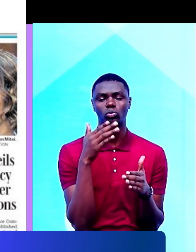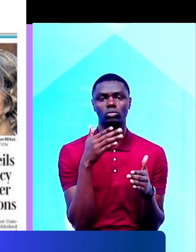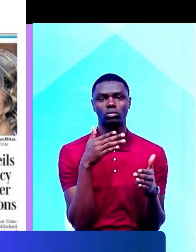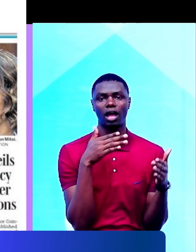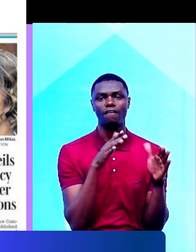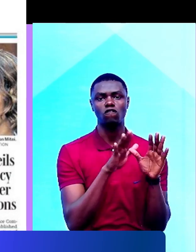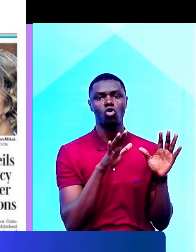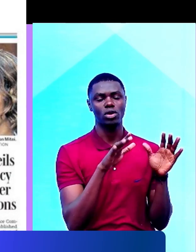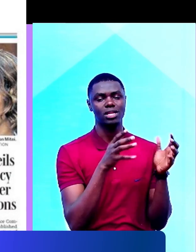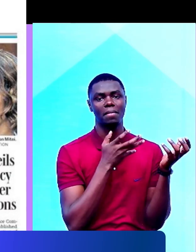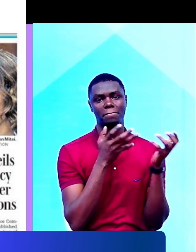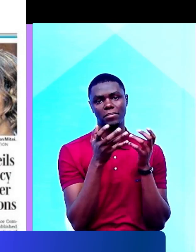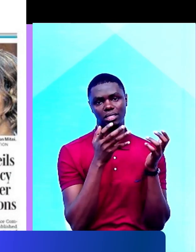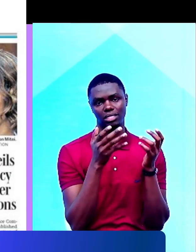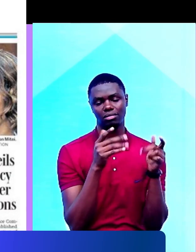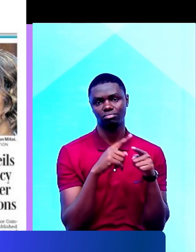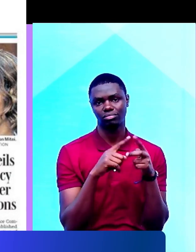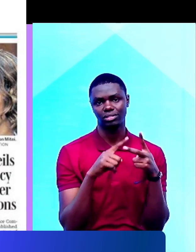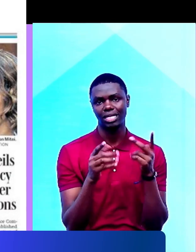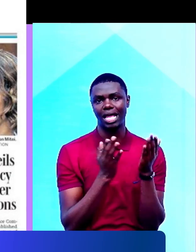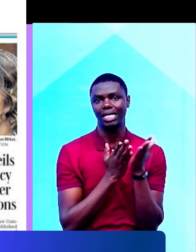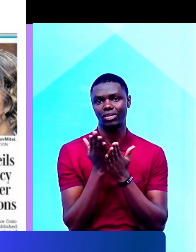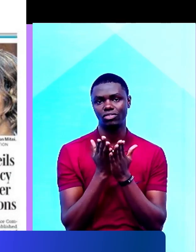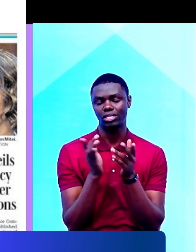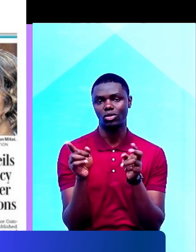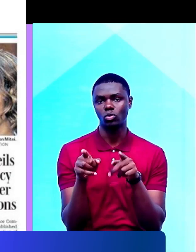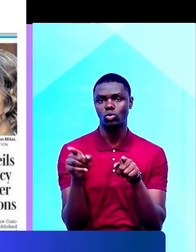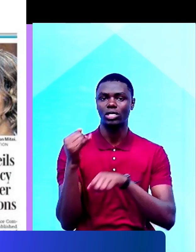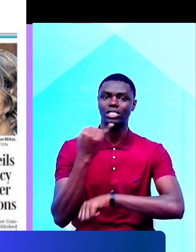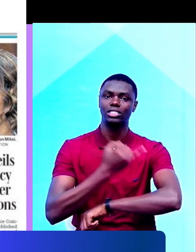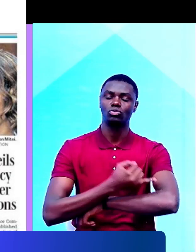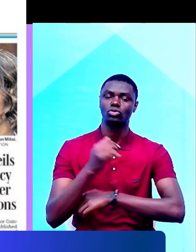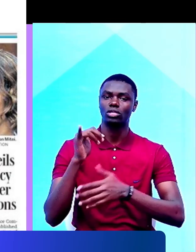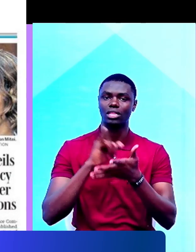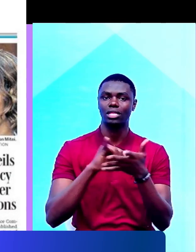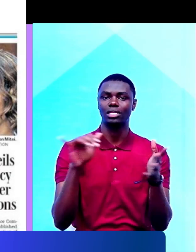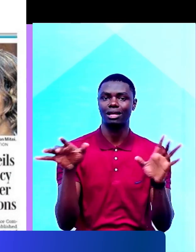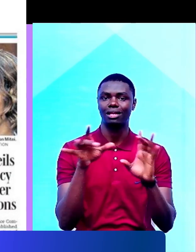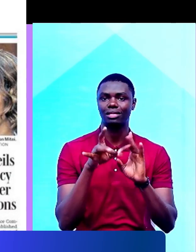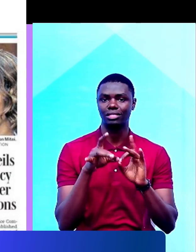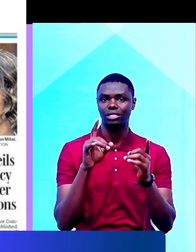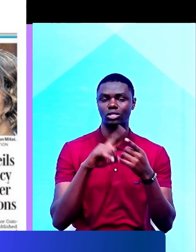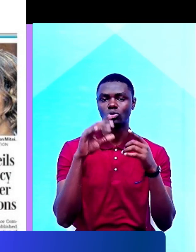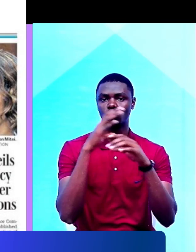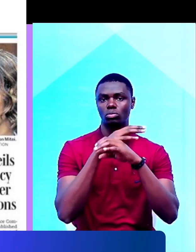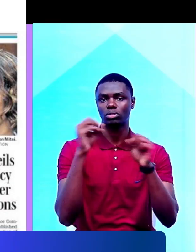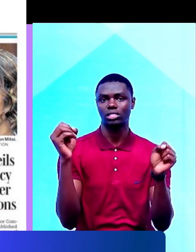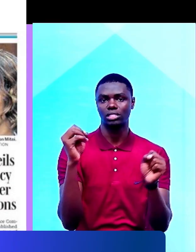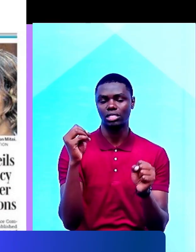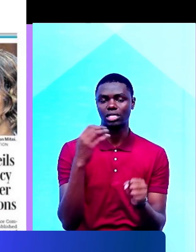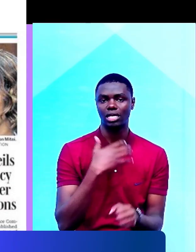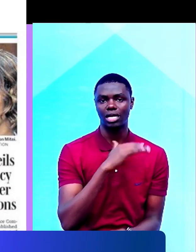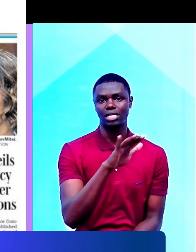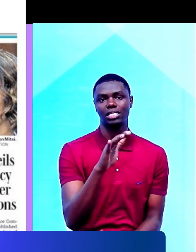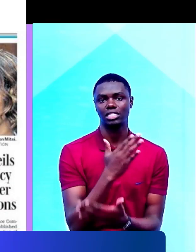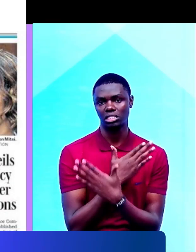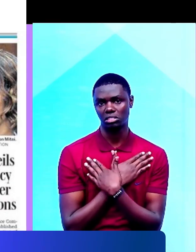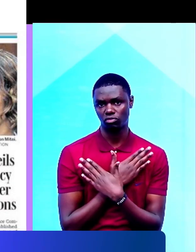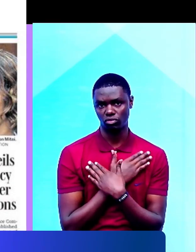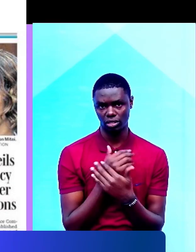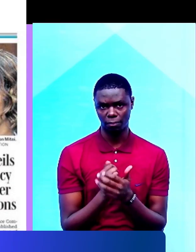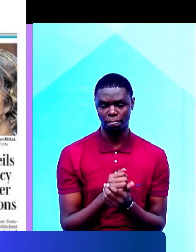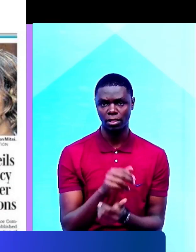businesses, services, and institutions which are linked to President and his allies.